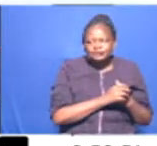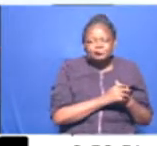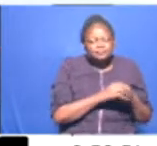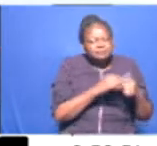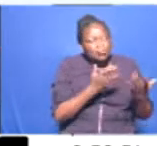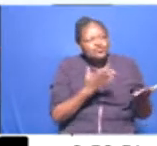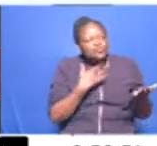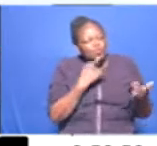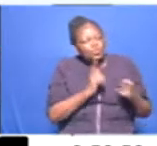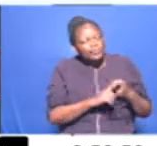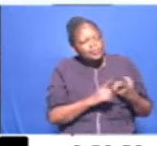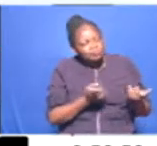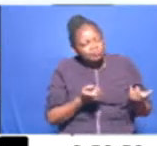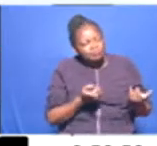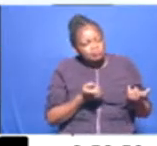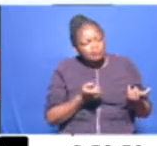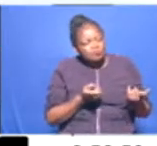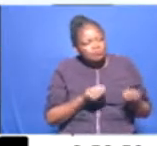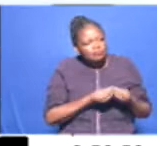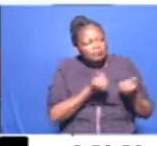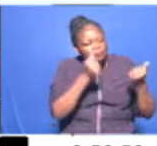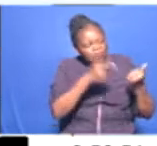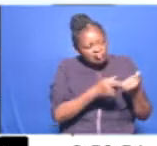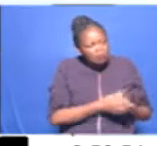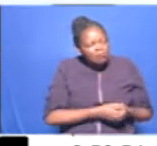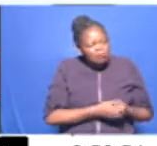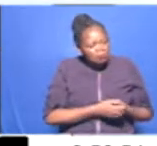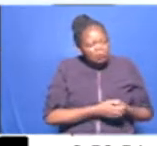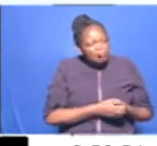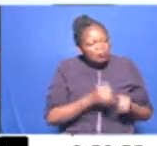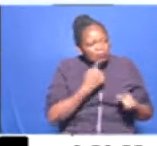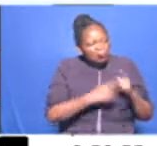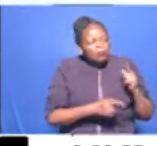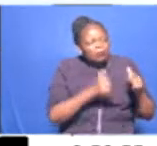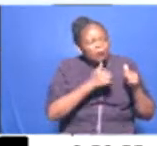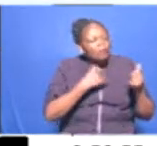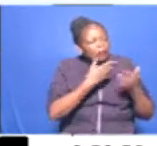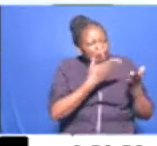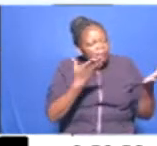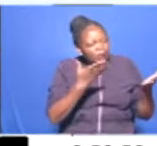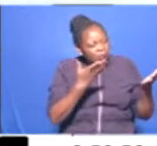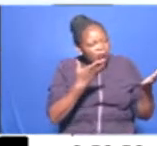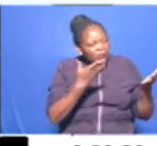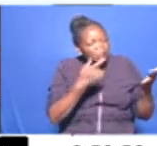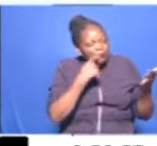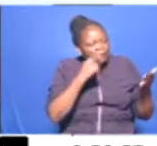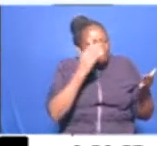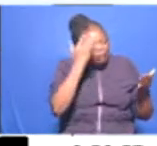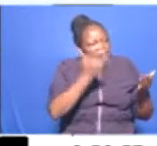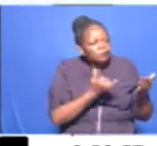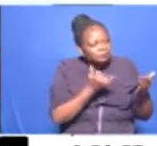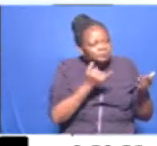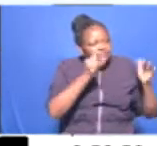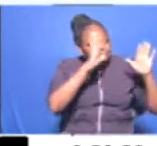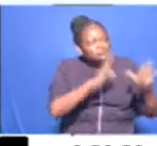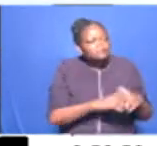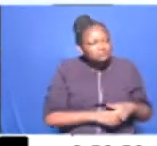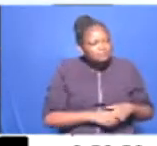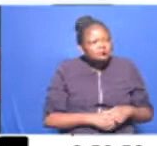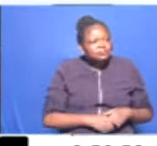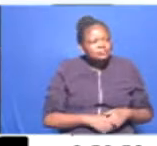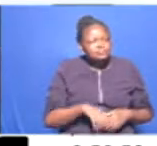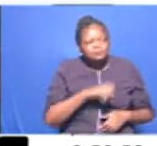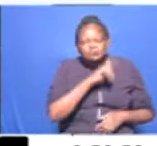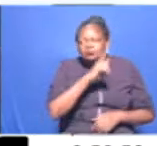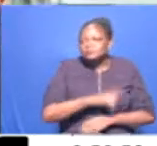to address this theme this year, which I want you to bring out as well and tell us why it is important. All